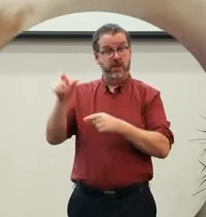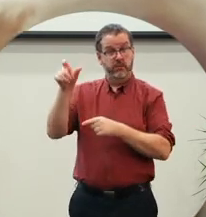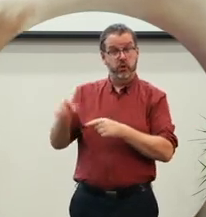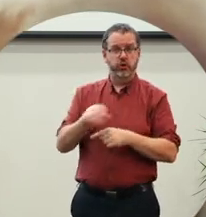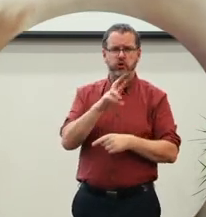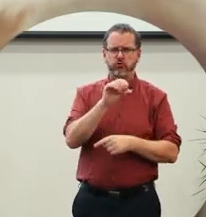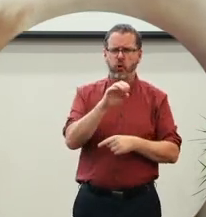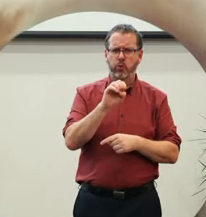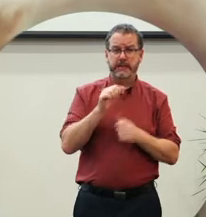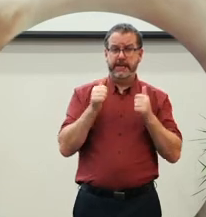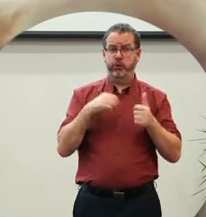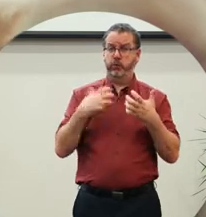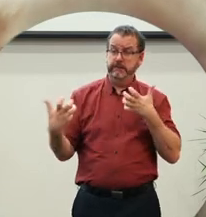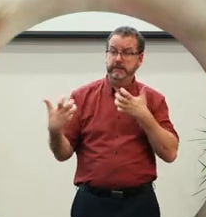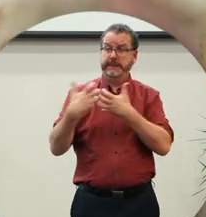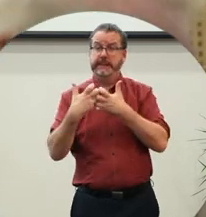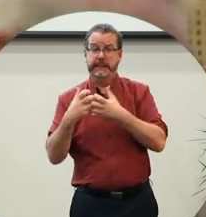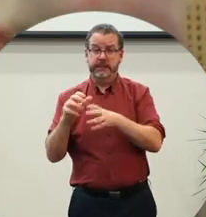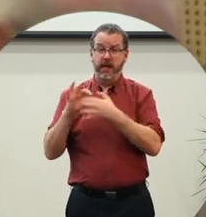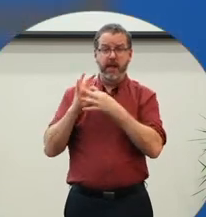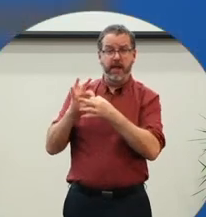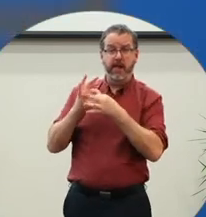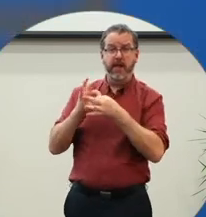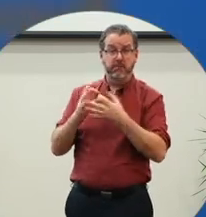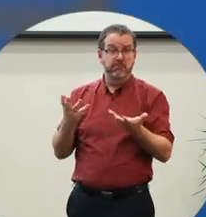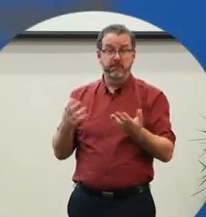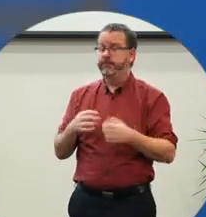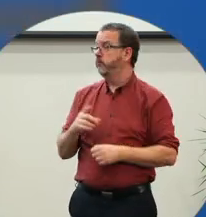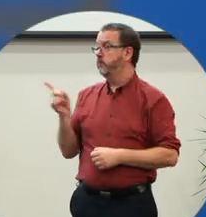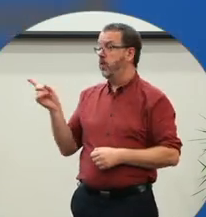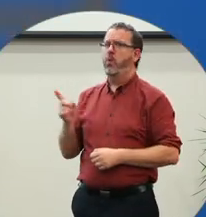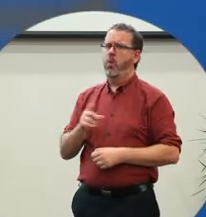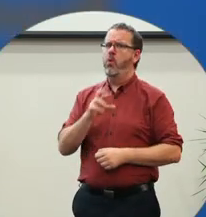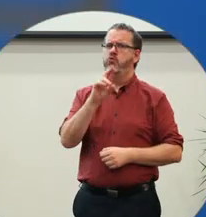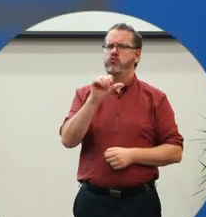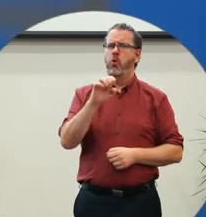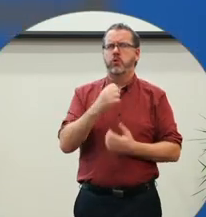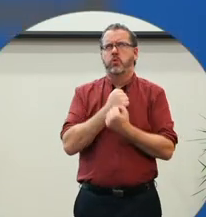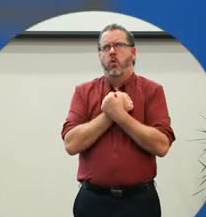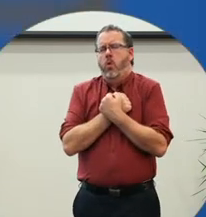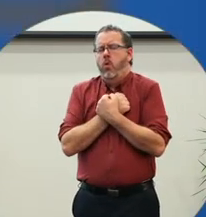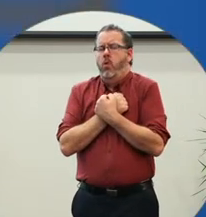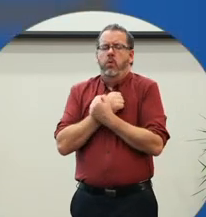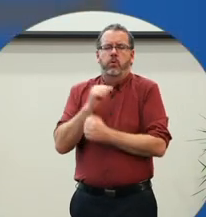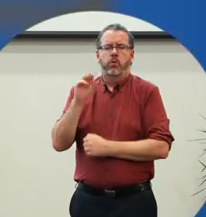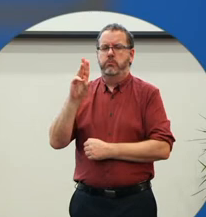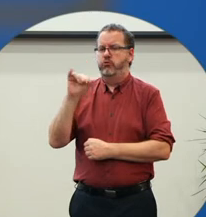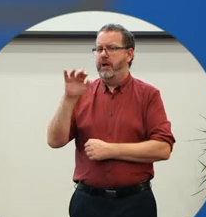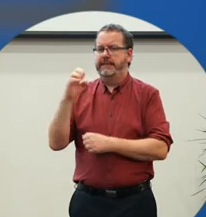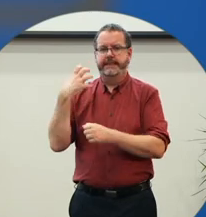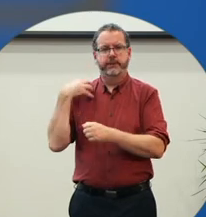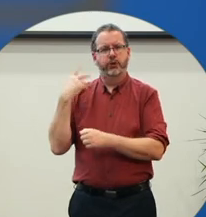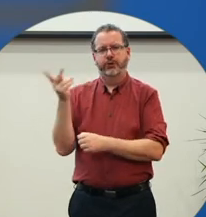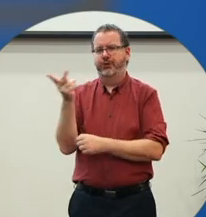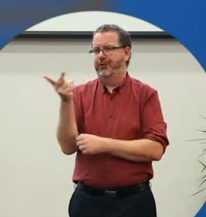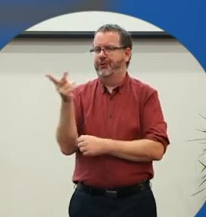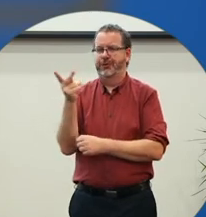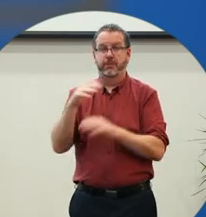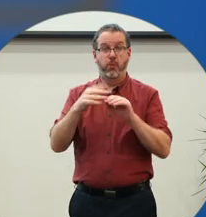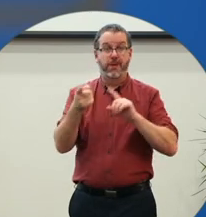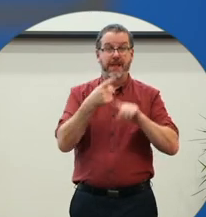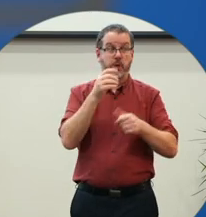Dolores Price? She adored the Price sisters, I think, more than anybody in the IRA. That's what the